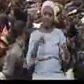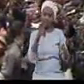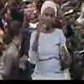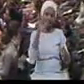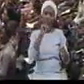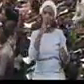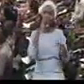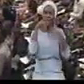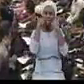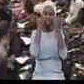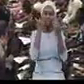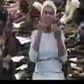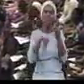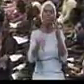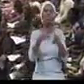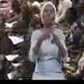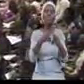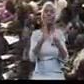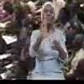my brother there, what's your name?